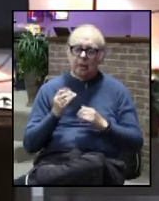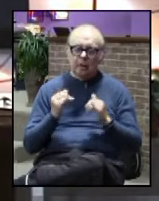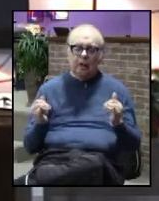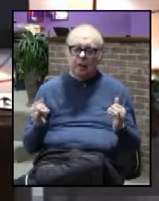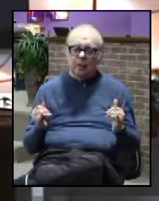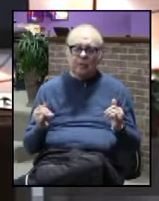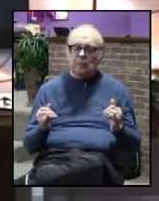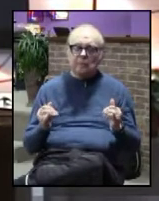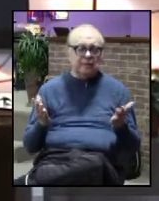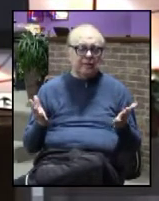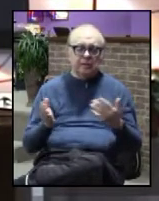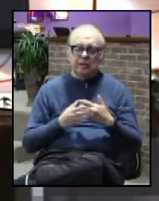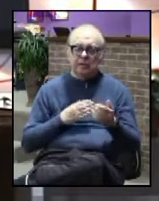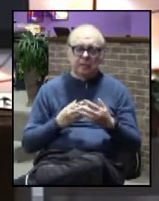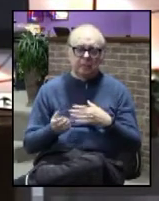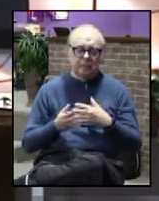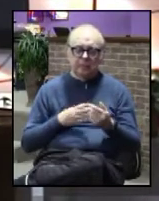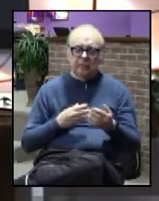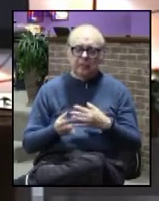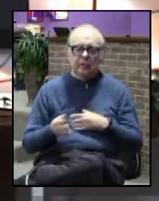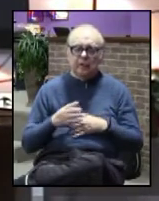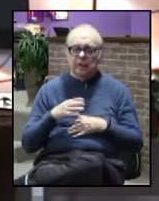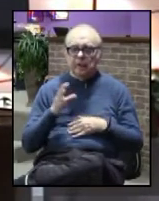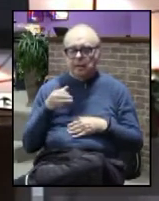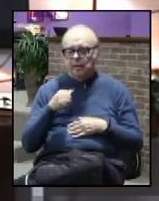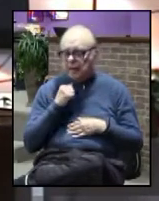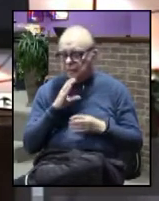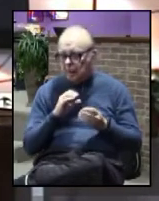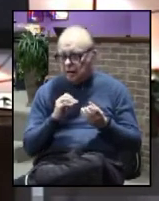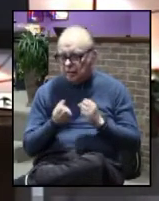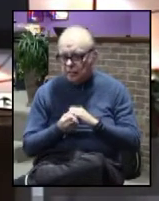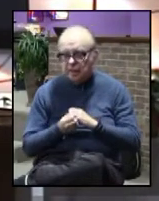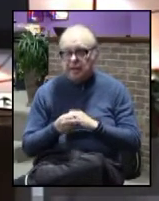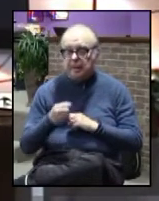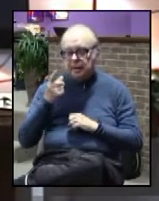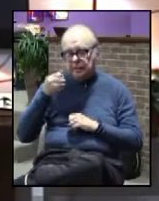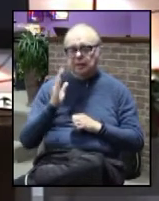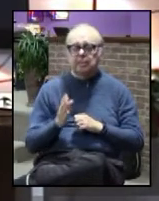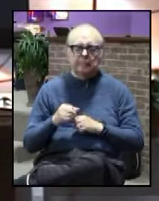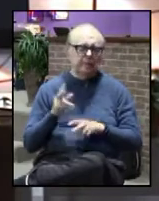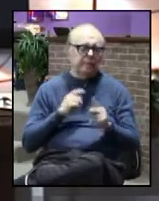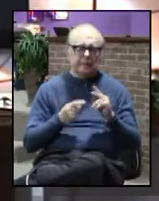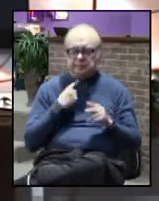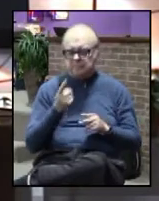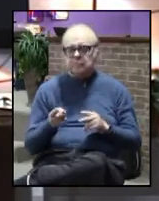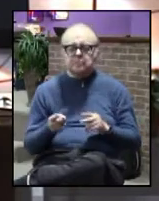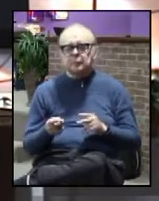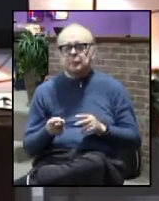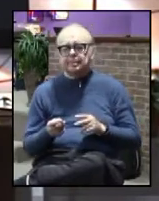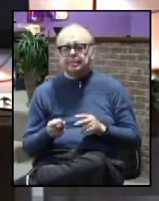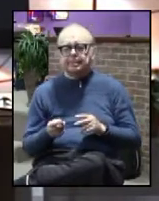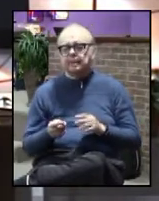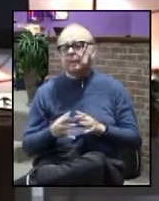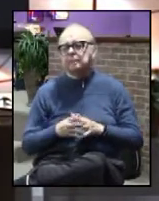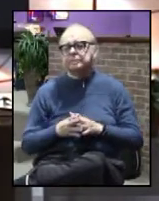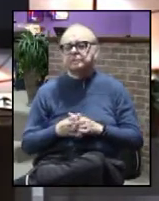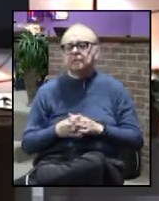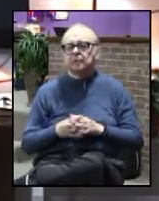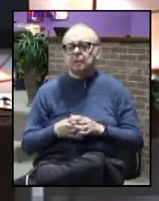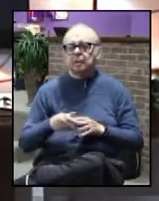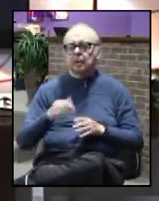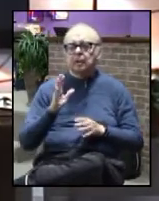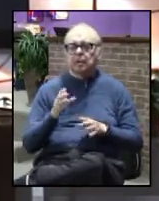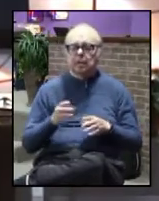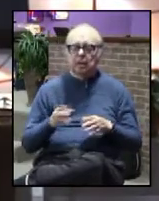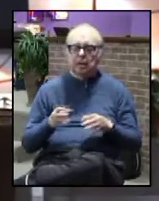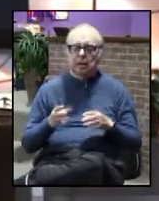or libertarian. He is not a socialist. He is God. I hear people all the time say, God